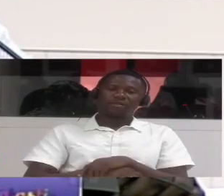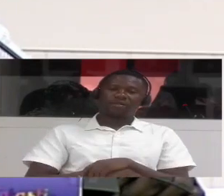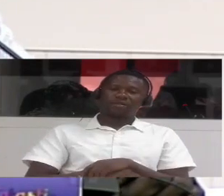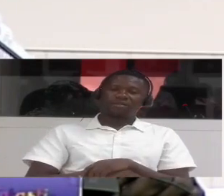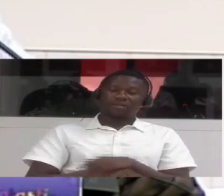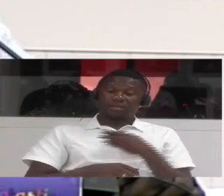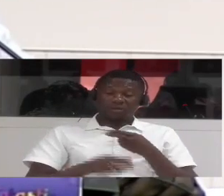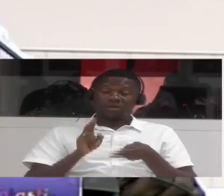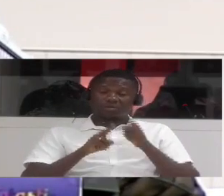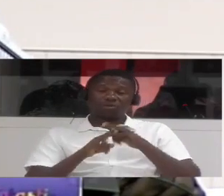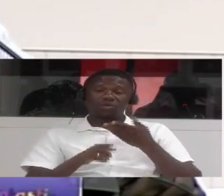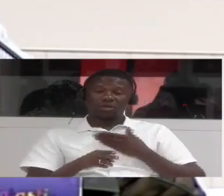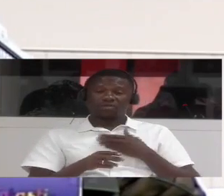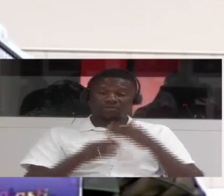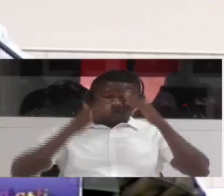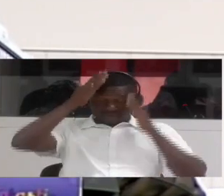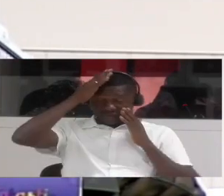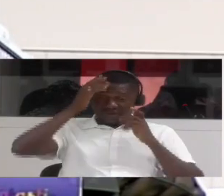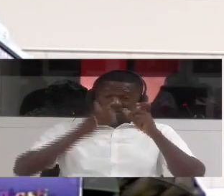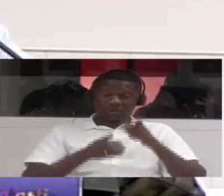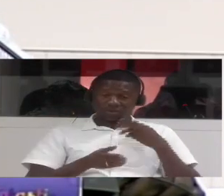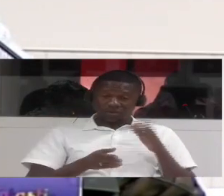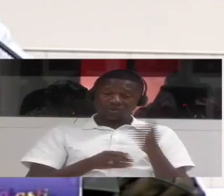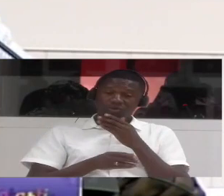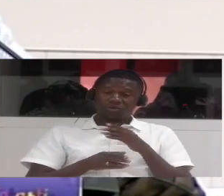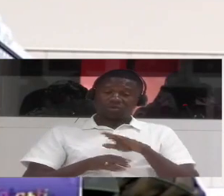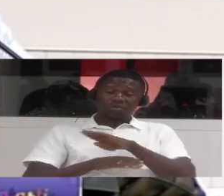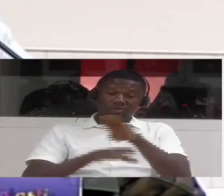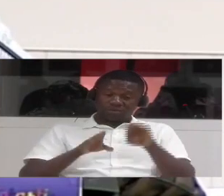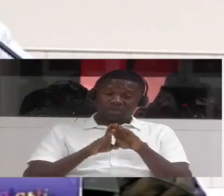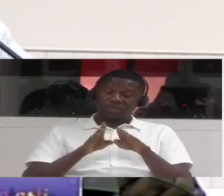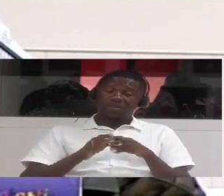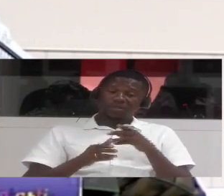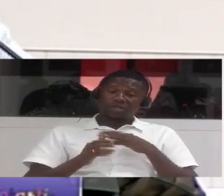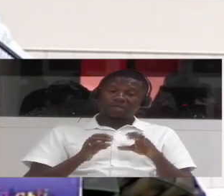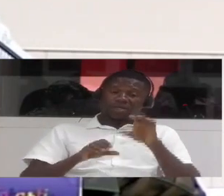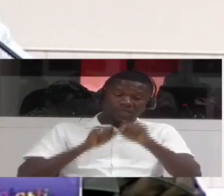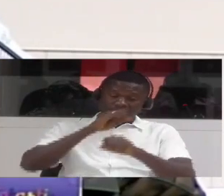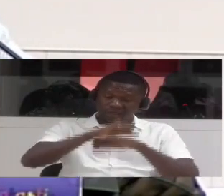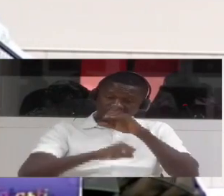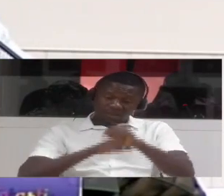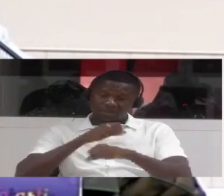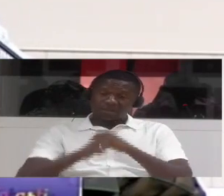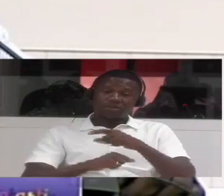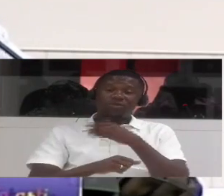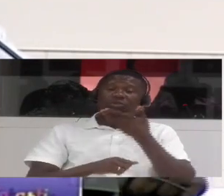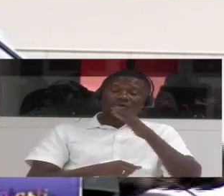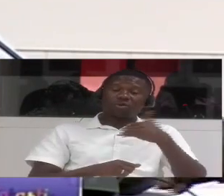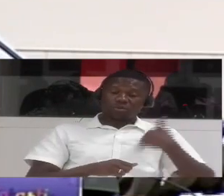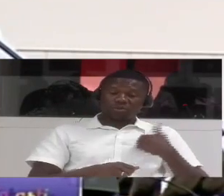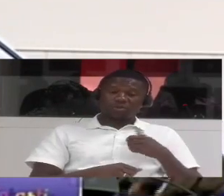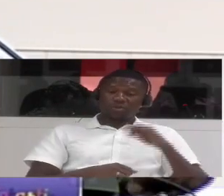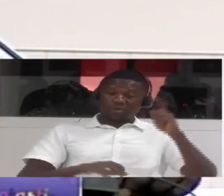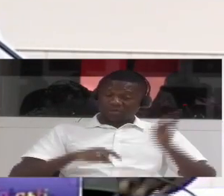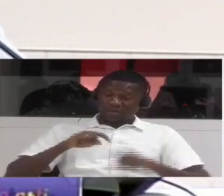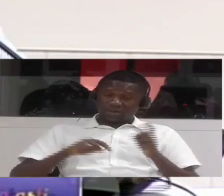were reports that soldiers were going to the beaches and arresting these young people, beating them, torturing them, and